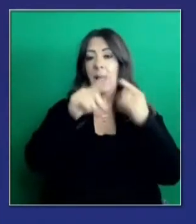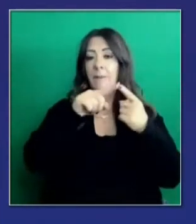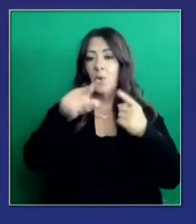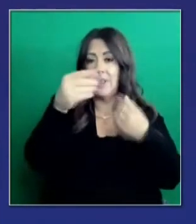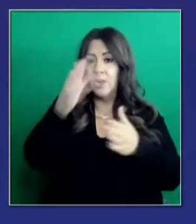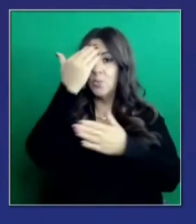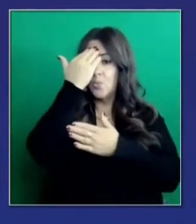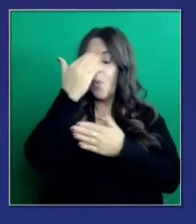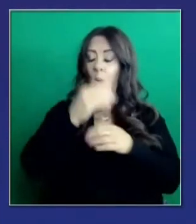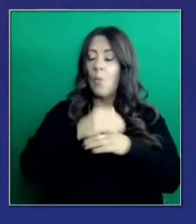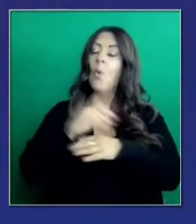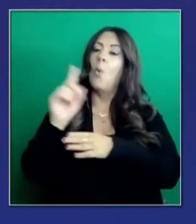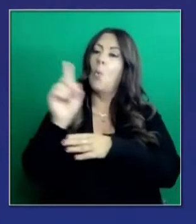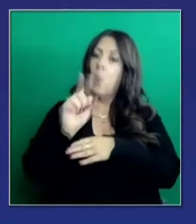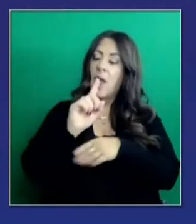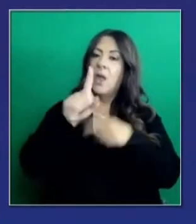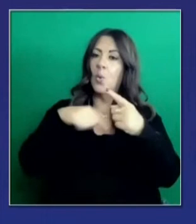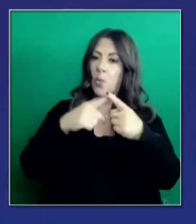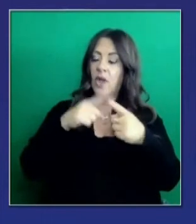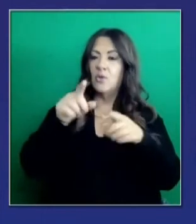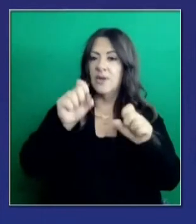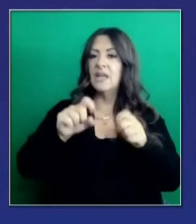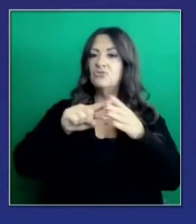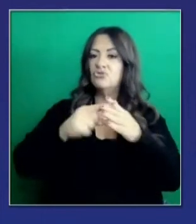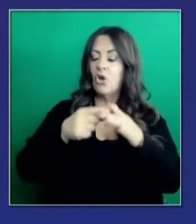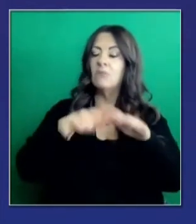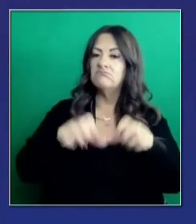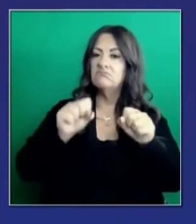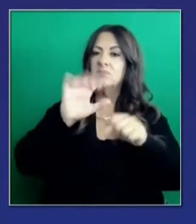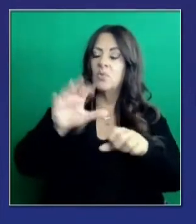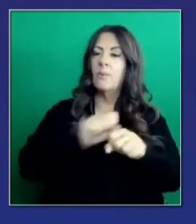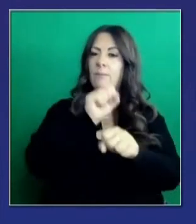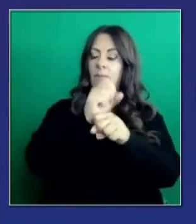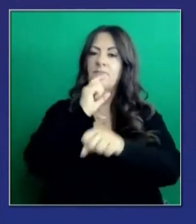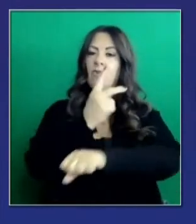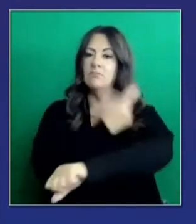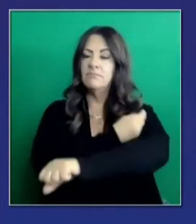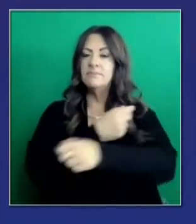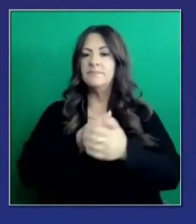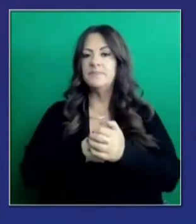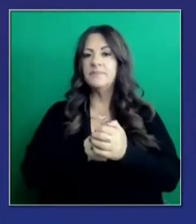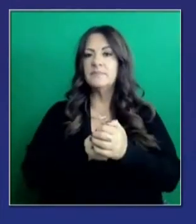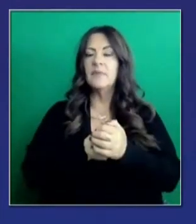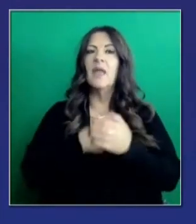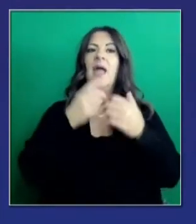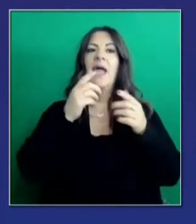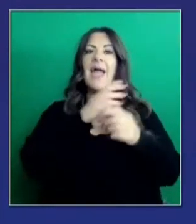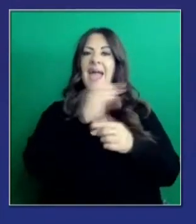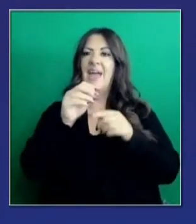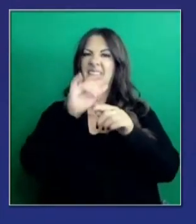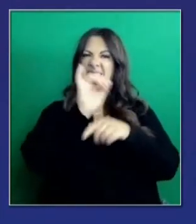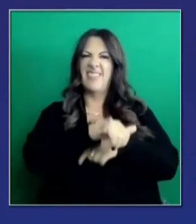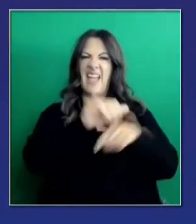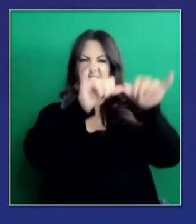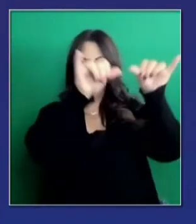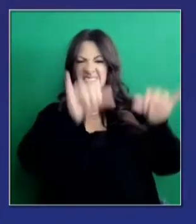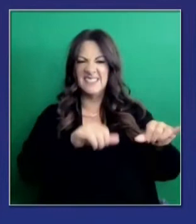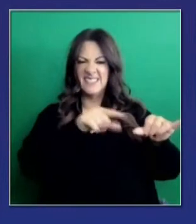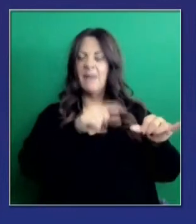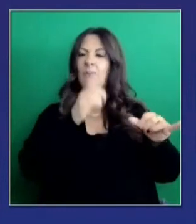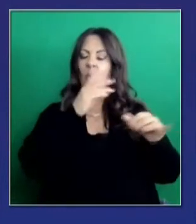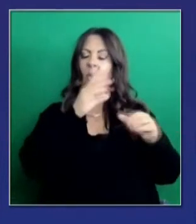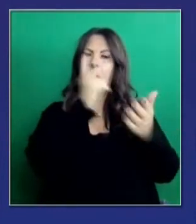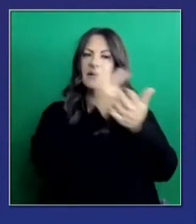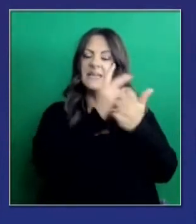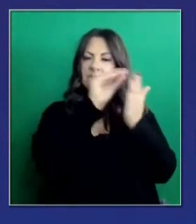have all that data automatically shared, not only with the state, but ultimately allow us to quickly share that data with the